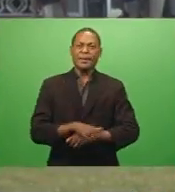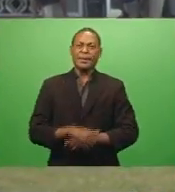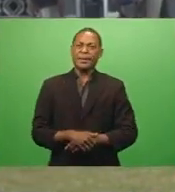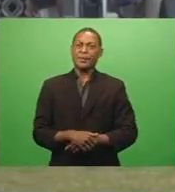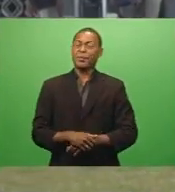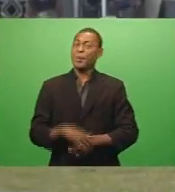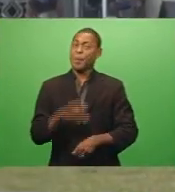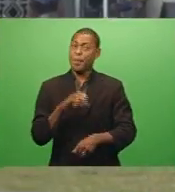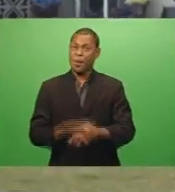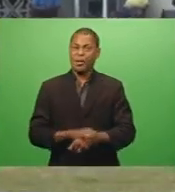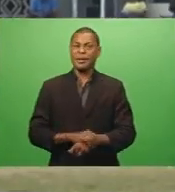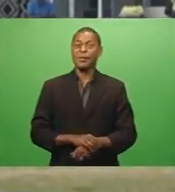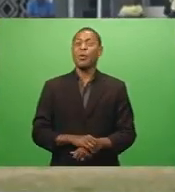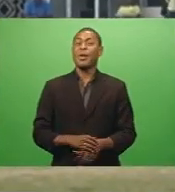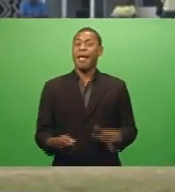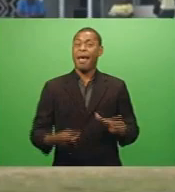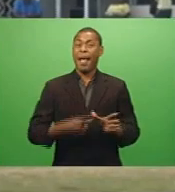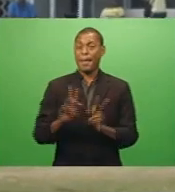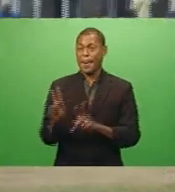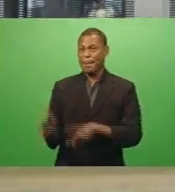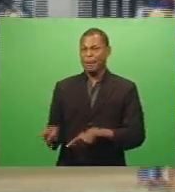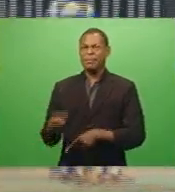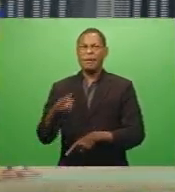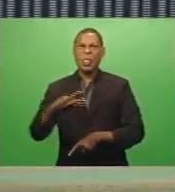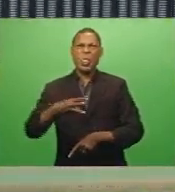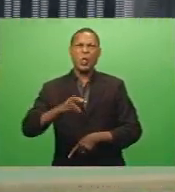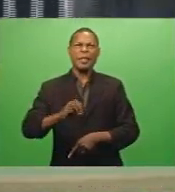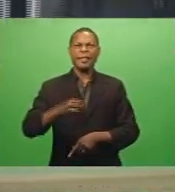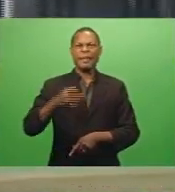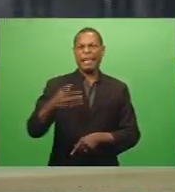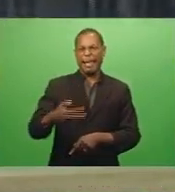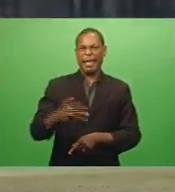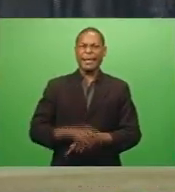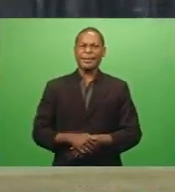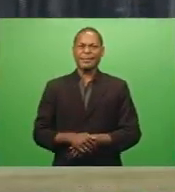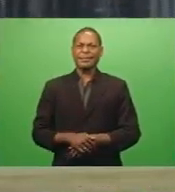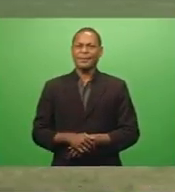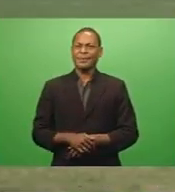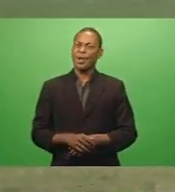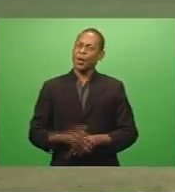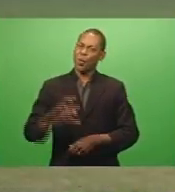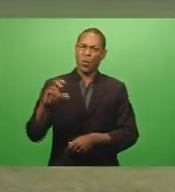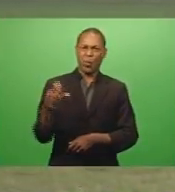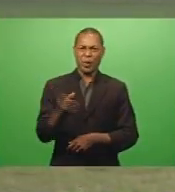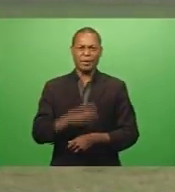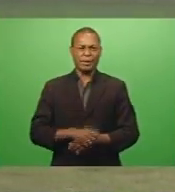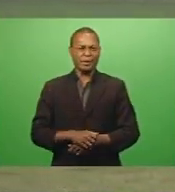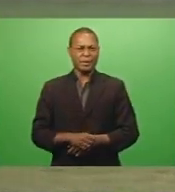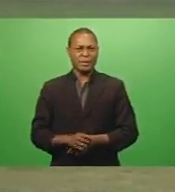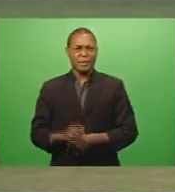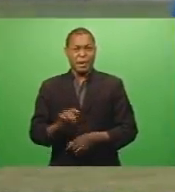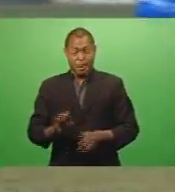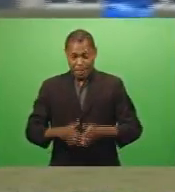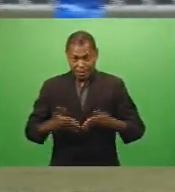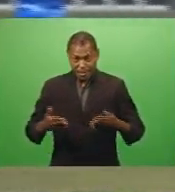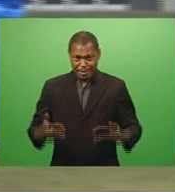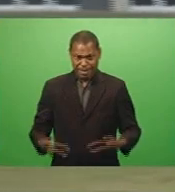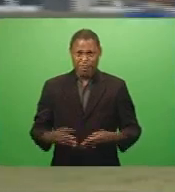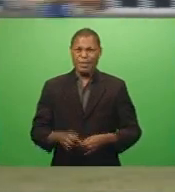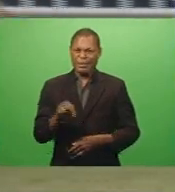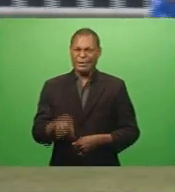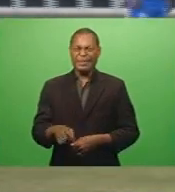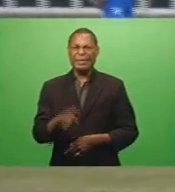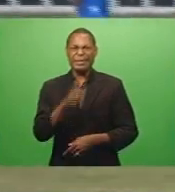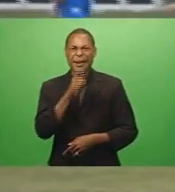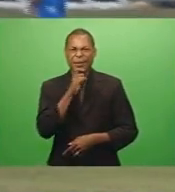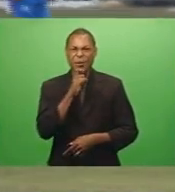Albert Park in Suva today by 38 runs. Crusaders were chasing the score of 110 but were all out with 72 runs this afternoon.